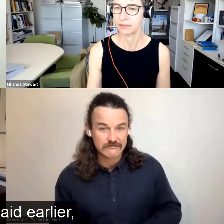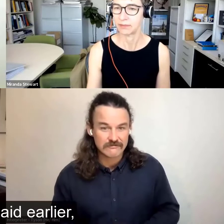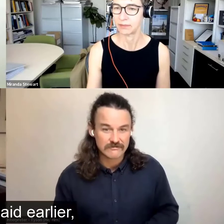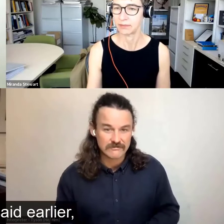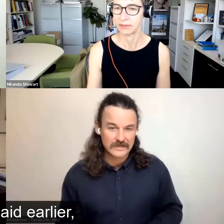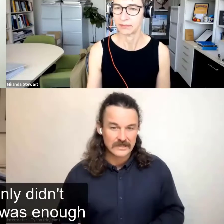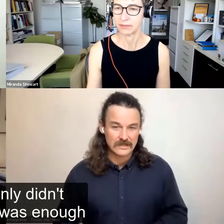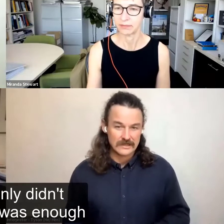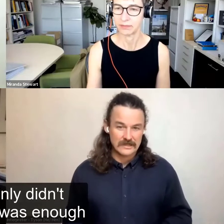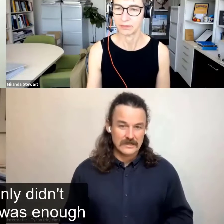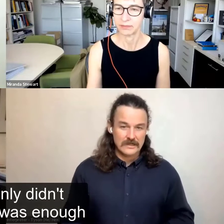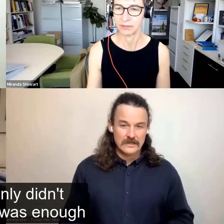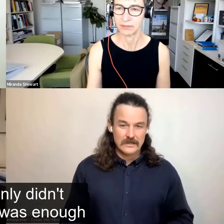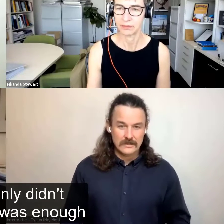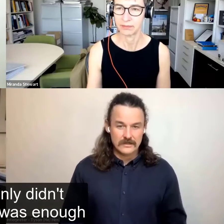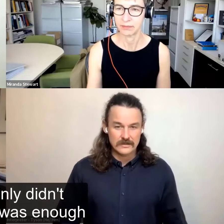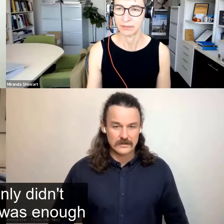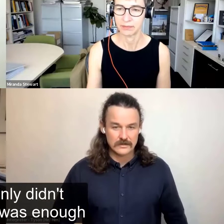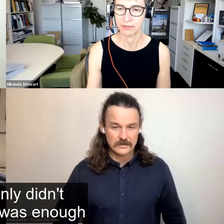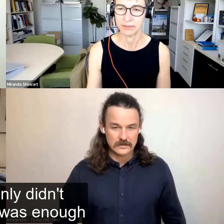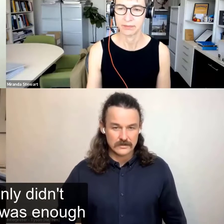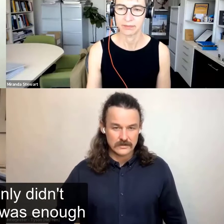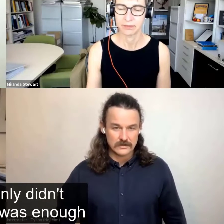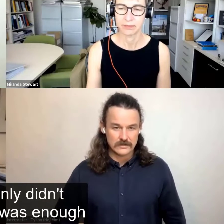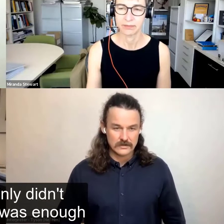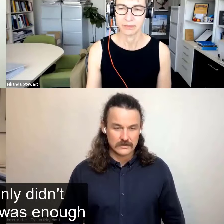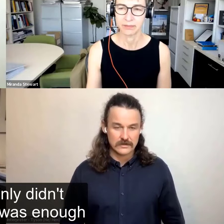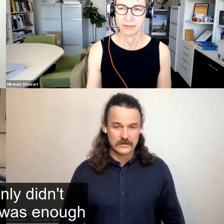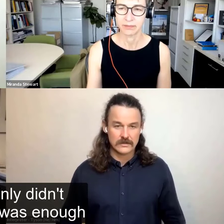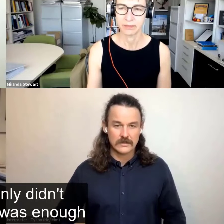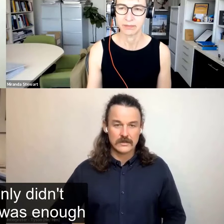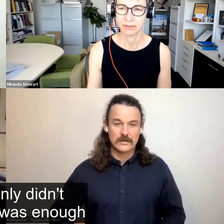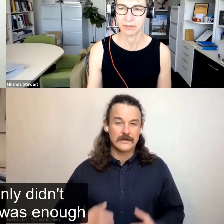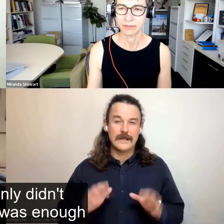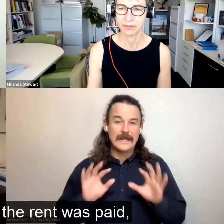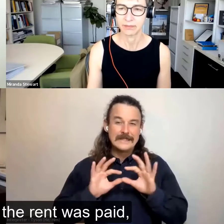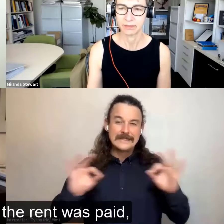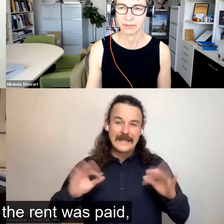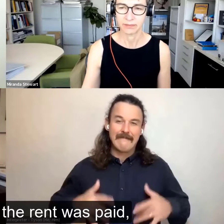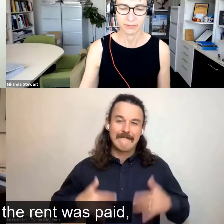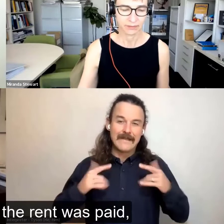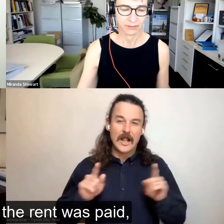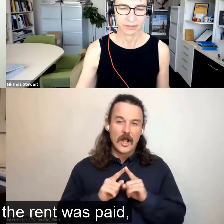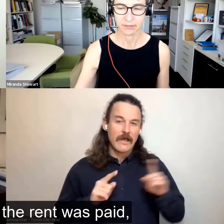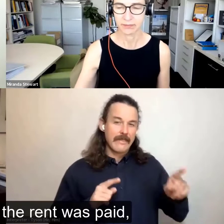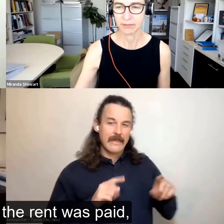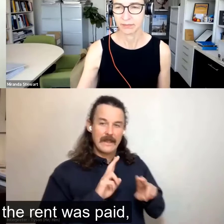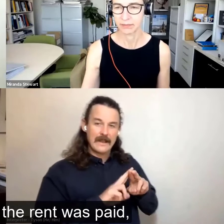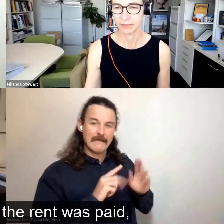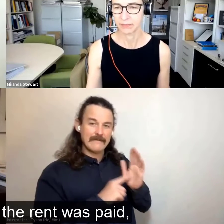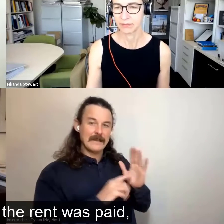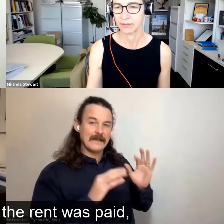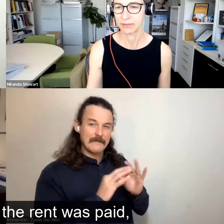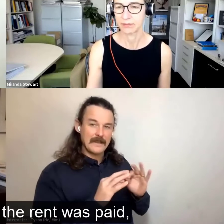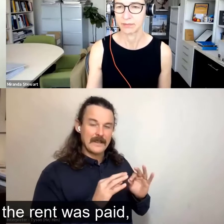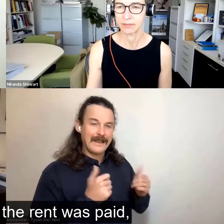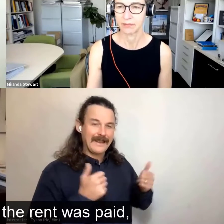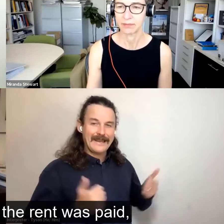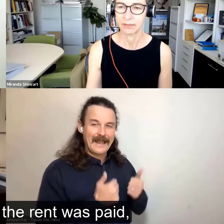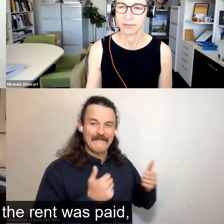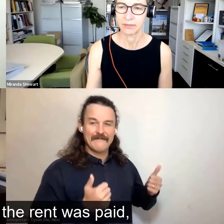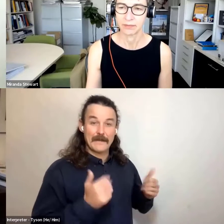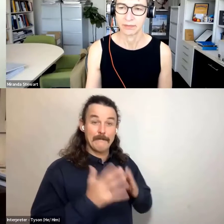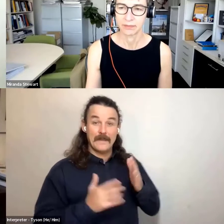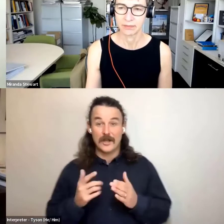as I said earlier, it certainly didn't feel like it was enough in terms of once the rent